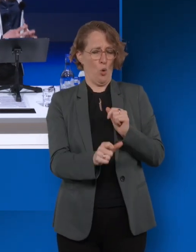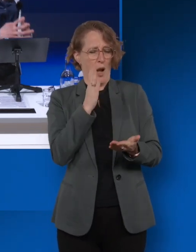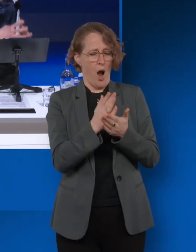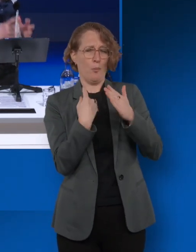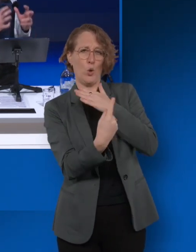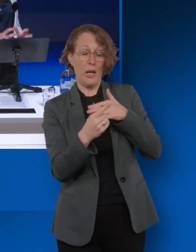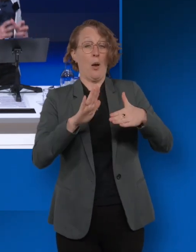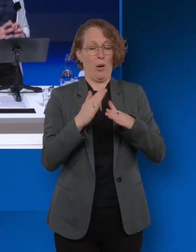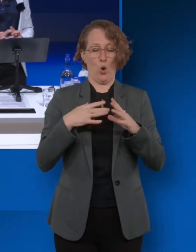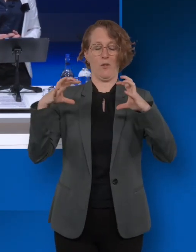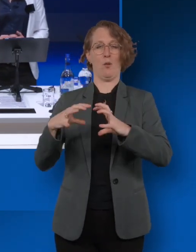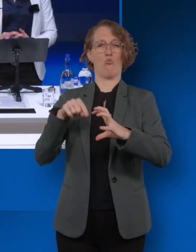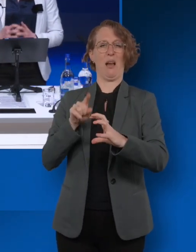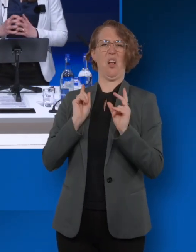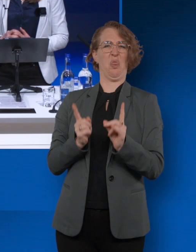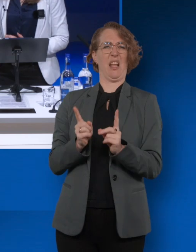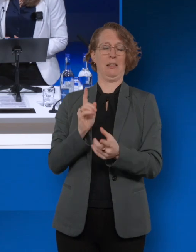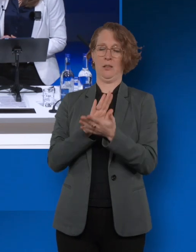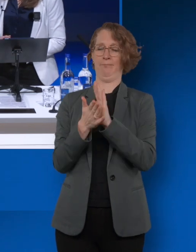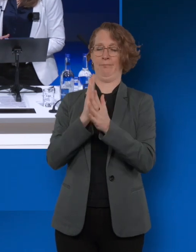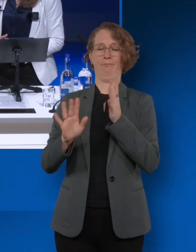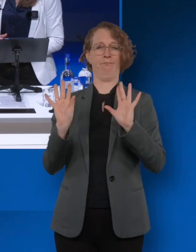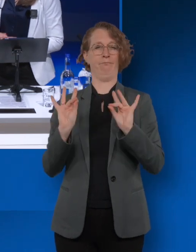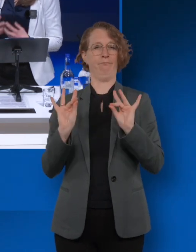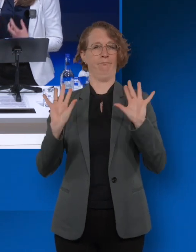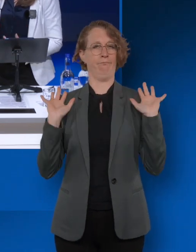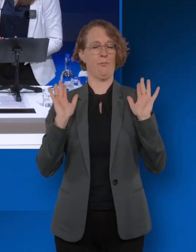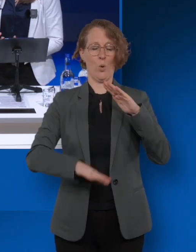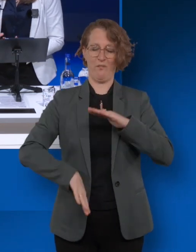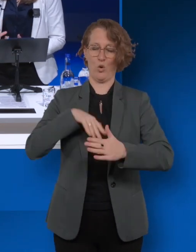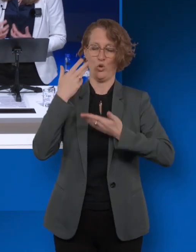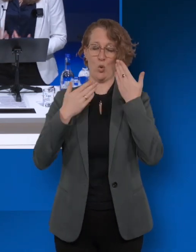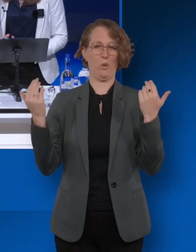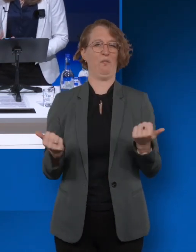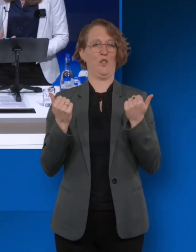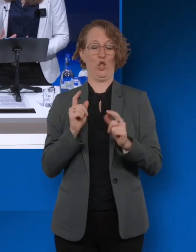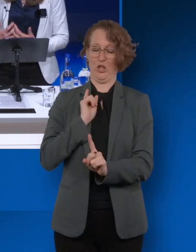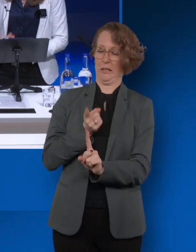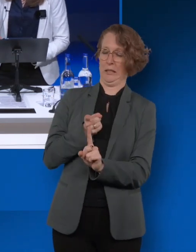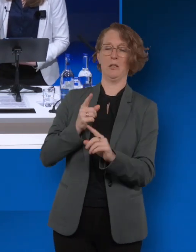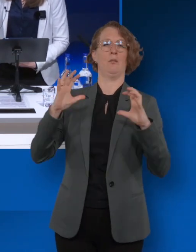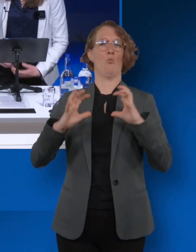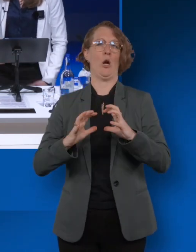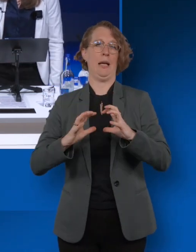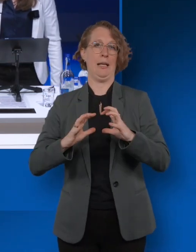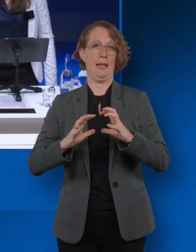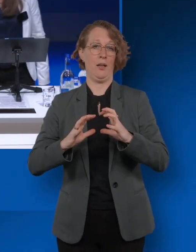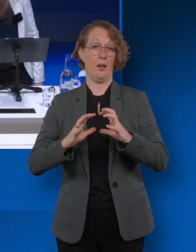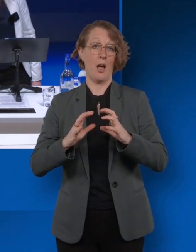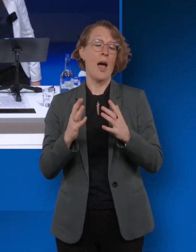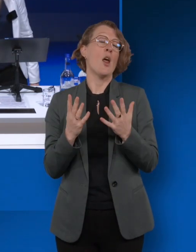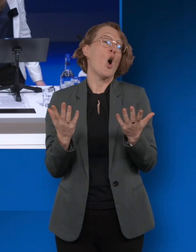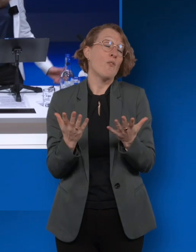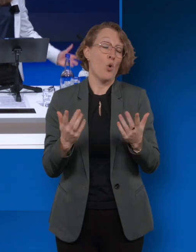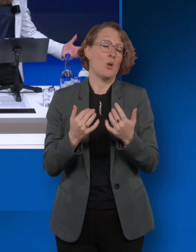uniqueness? Is the brain on its own the whole story as to why we are unique? And of